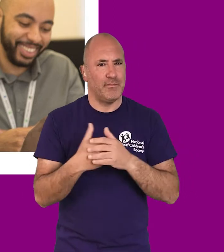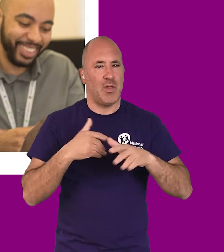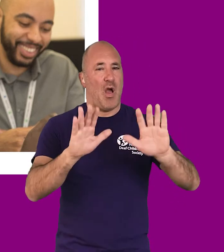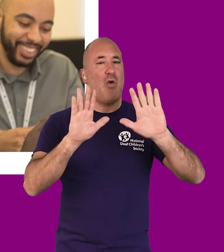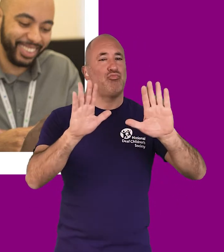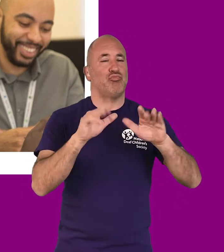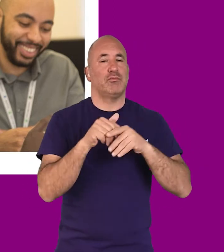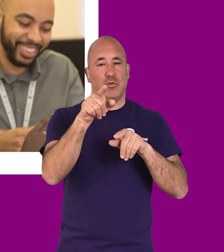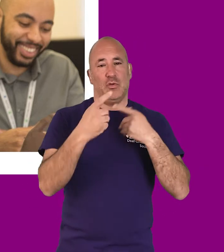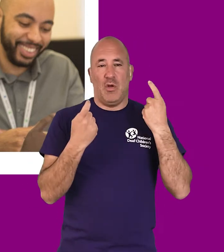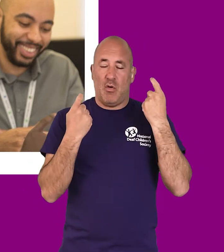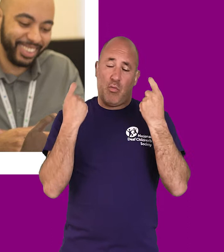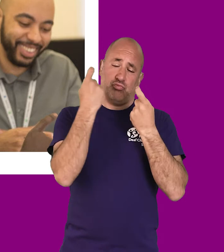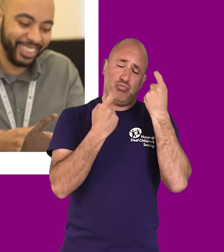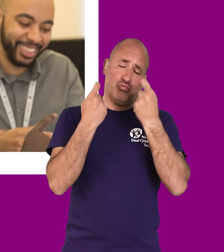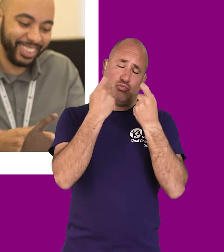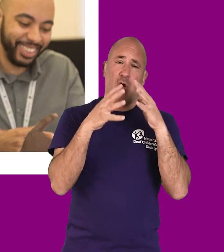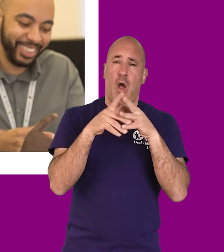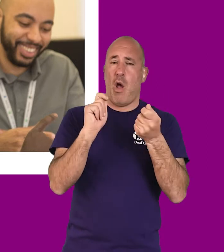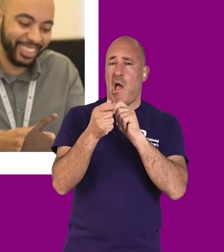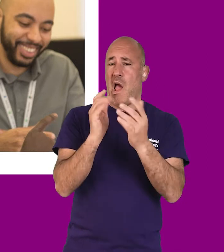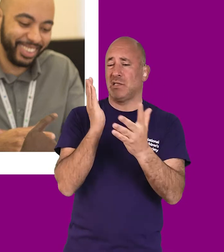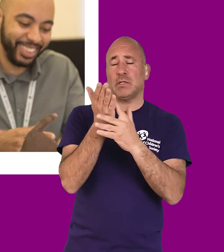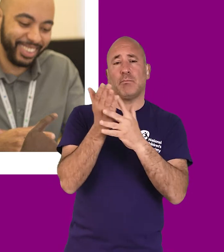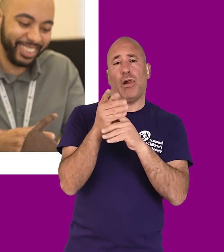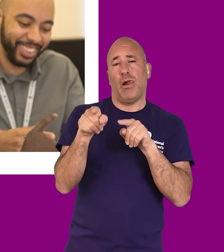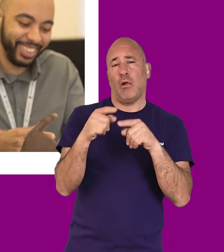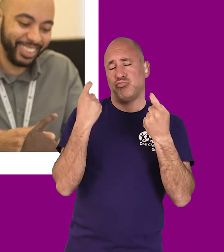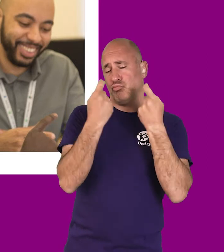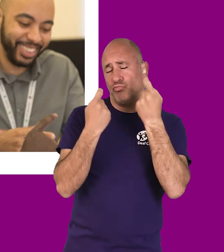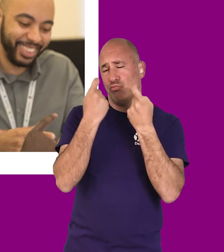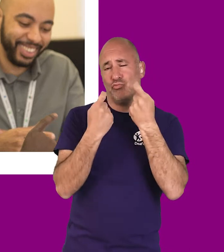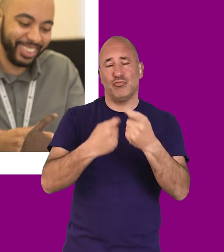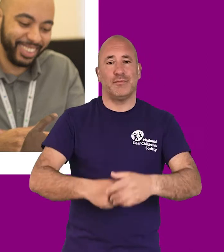So let's give you a moment to consider that.